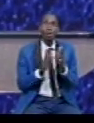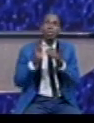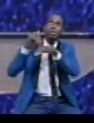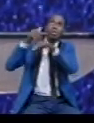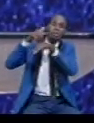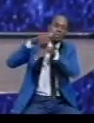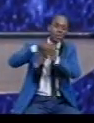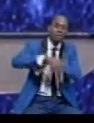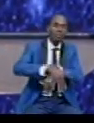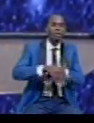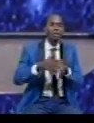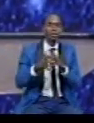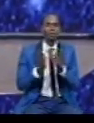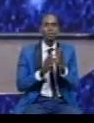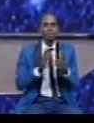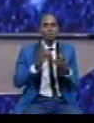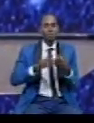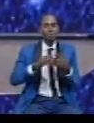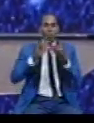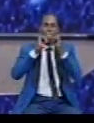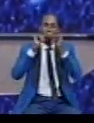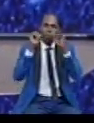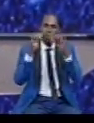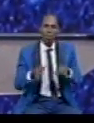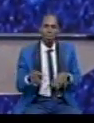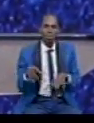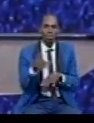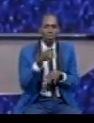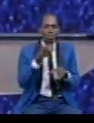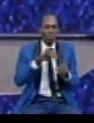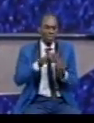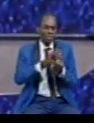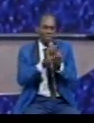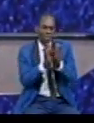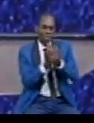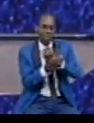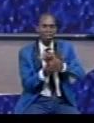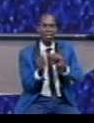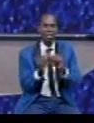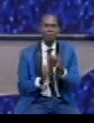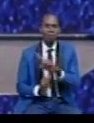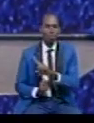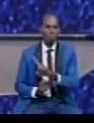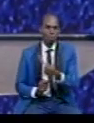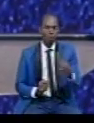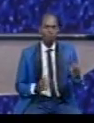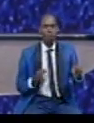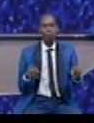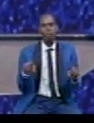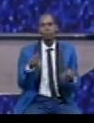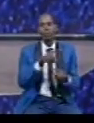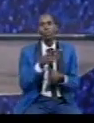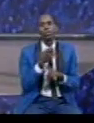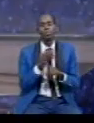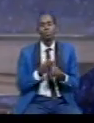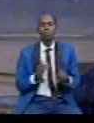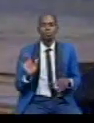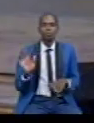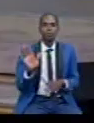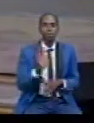you, in turning away every one of you from